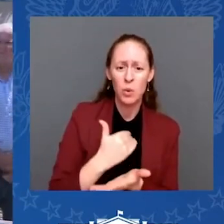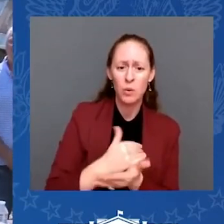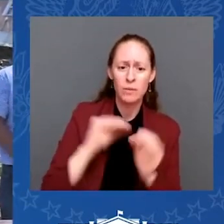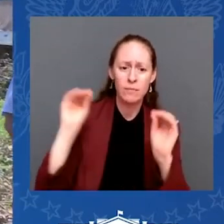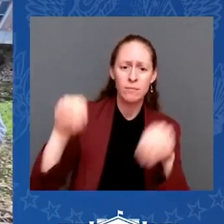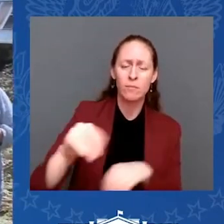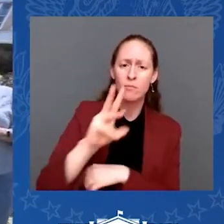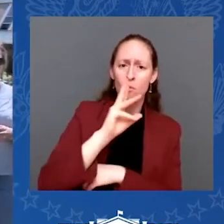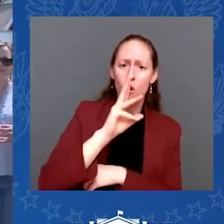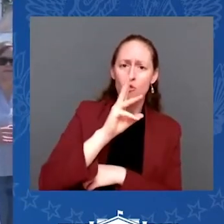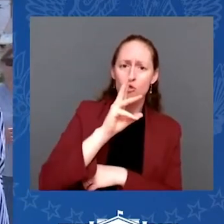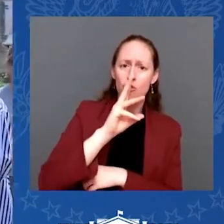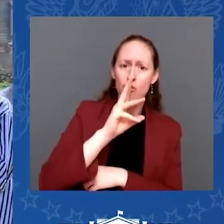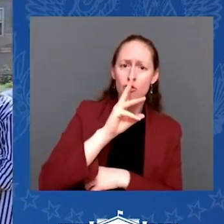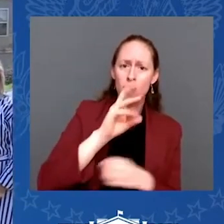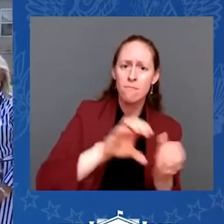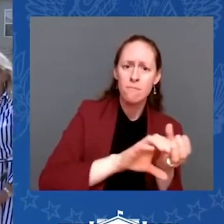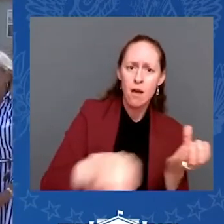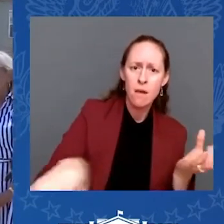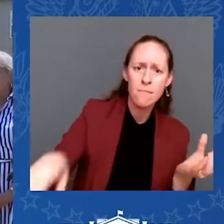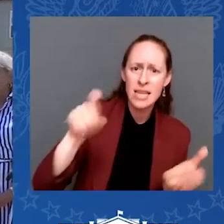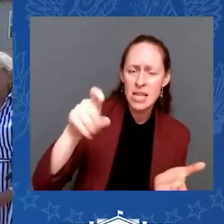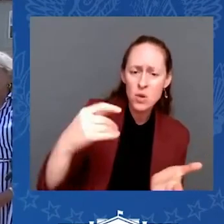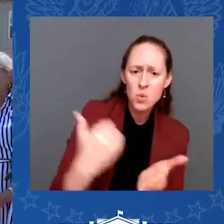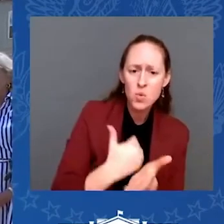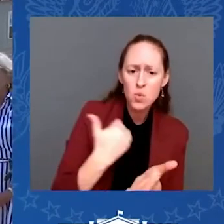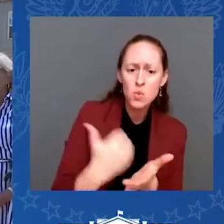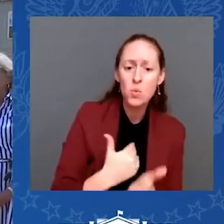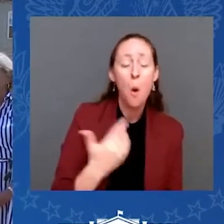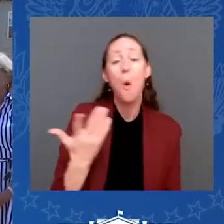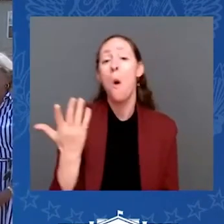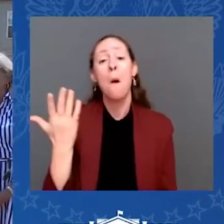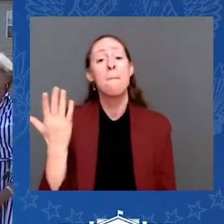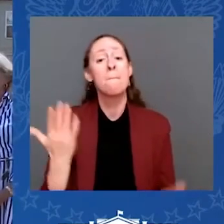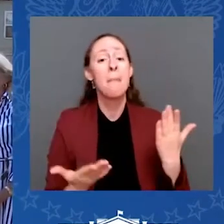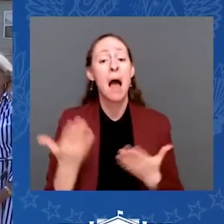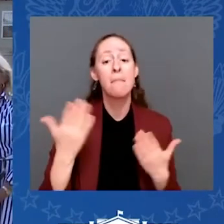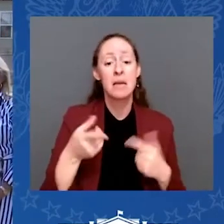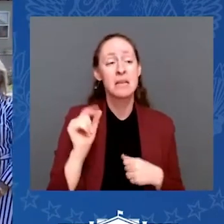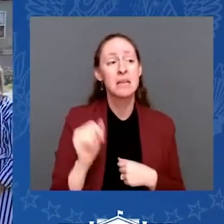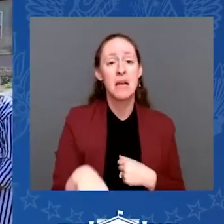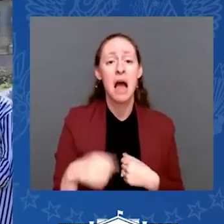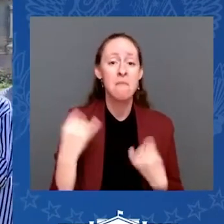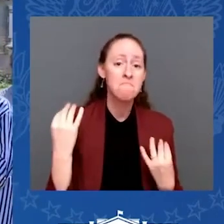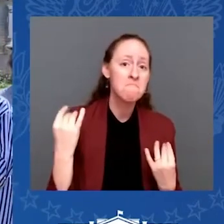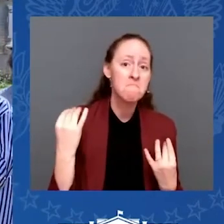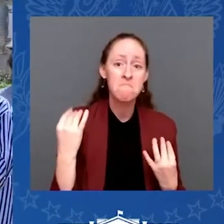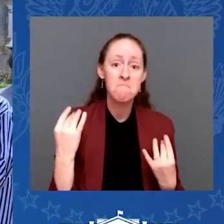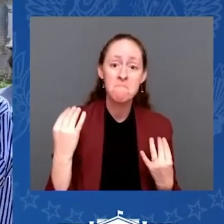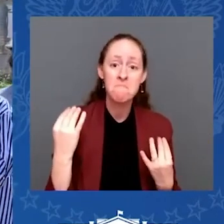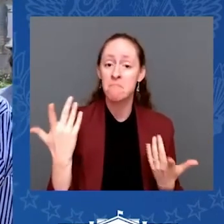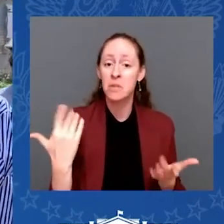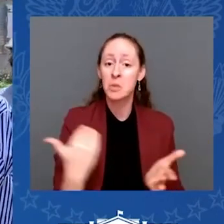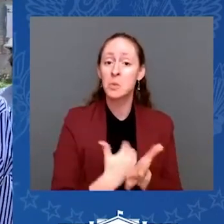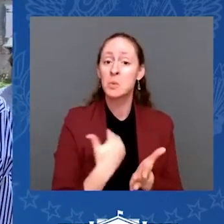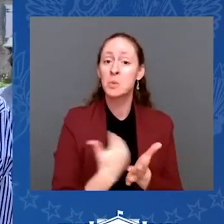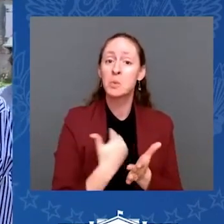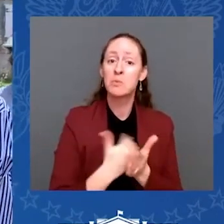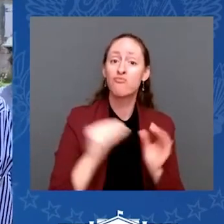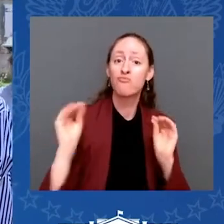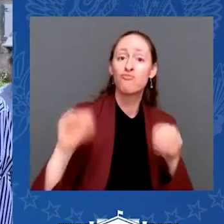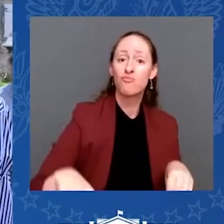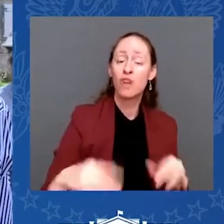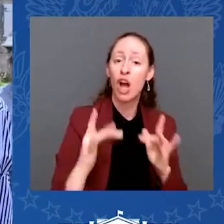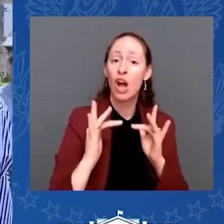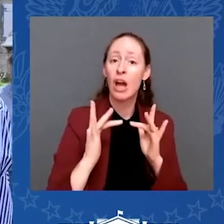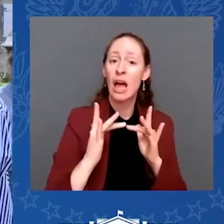that puts in a whole new modern line for internet connections Why? Why